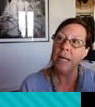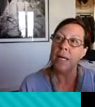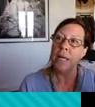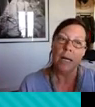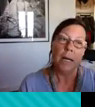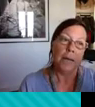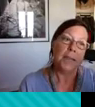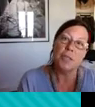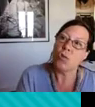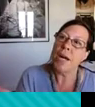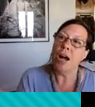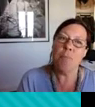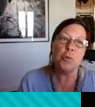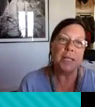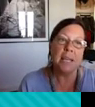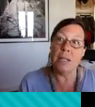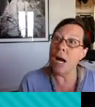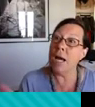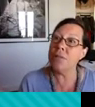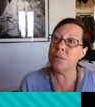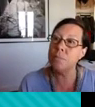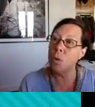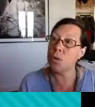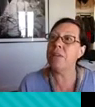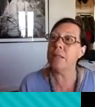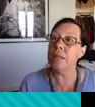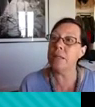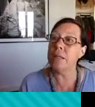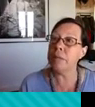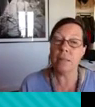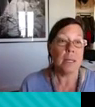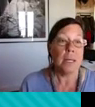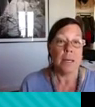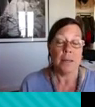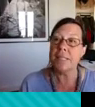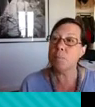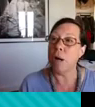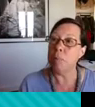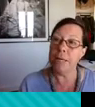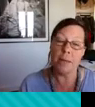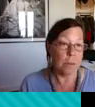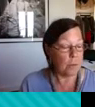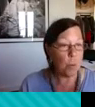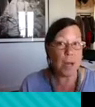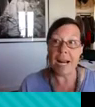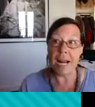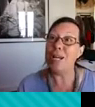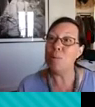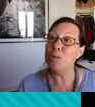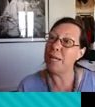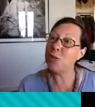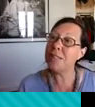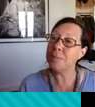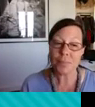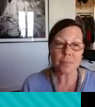is that there's a trade-off between saving lives or saving the economy. This is probably the one I find